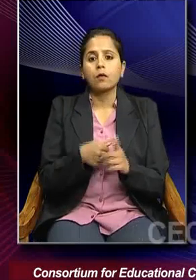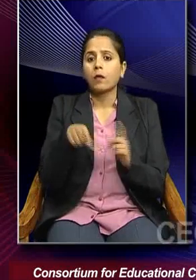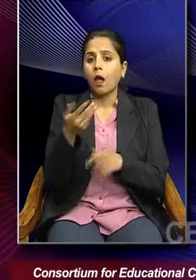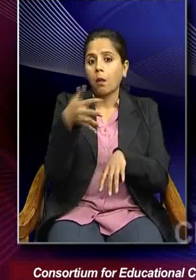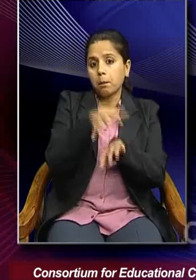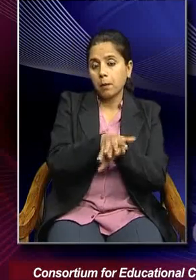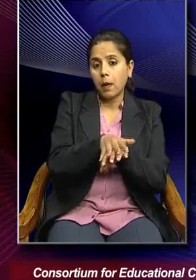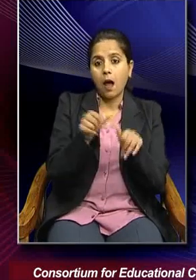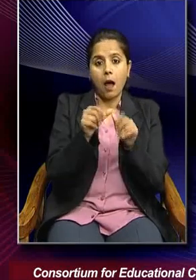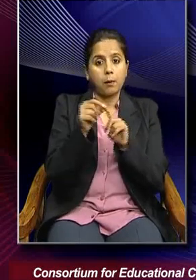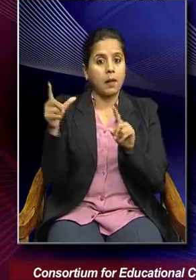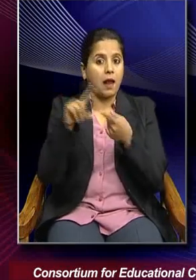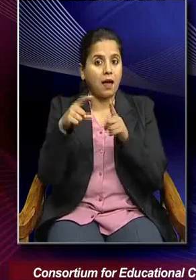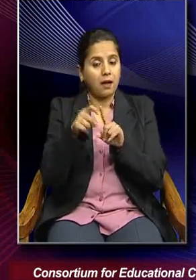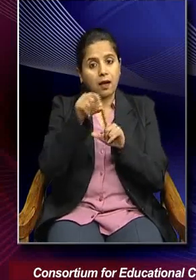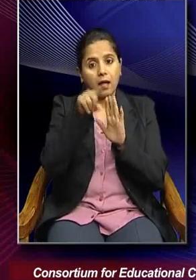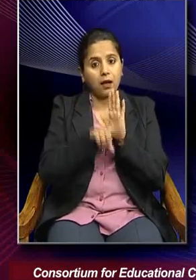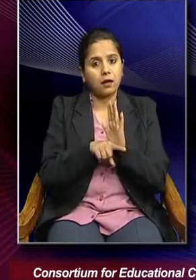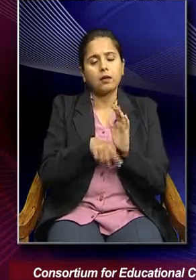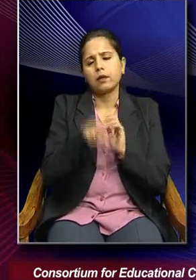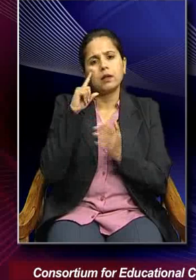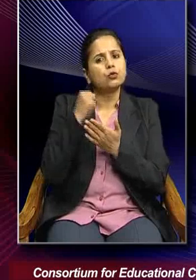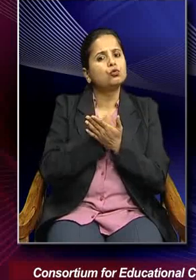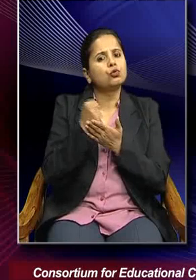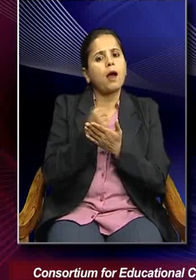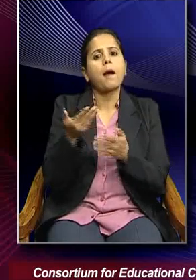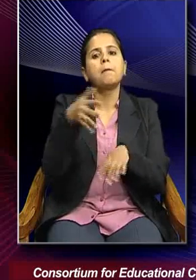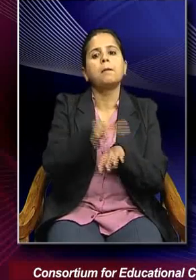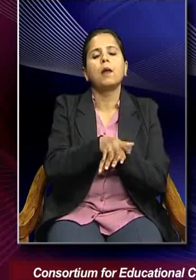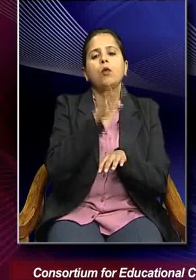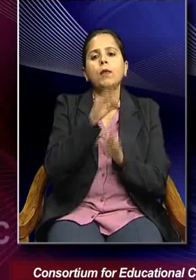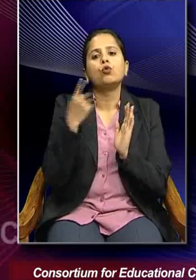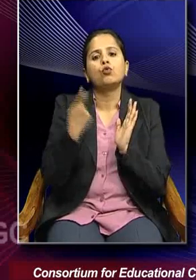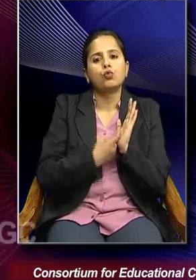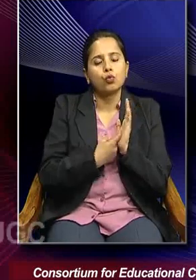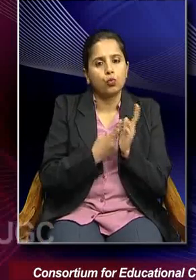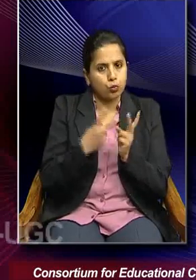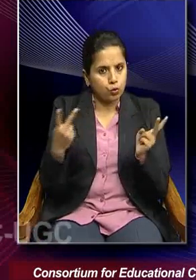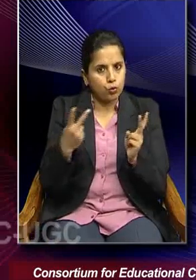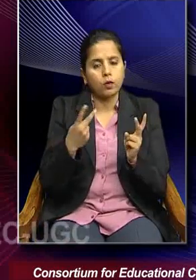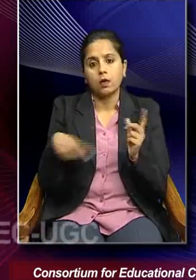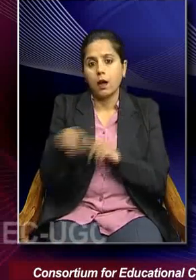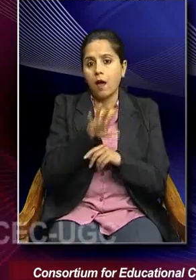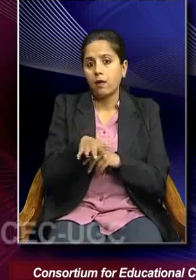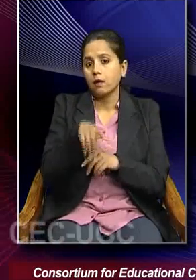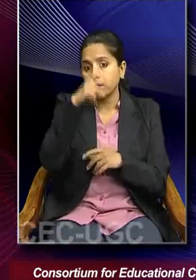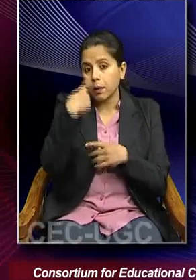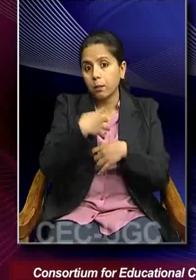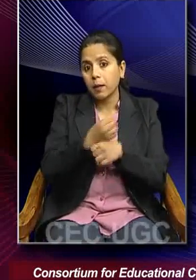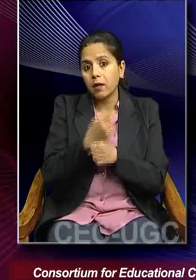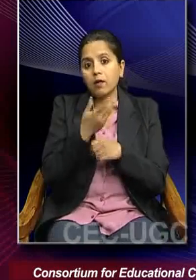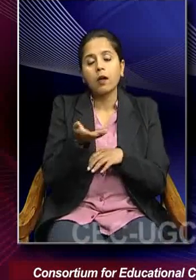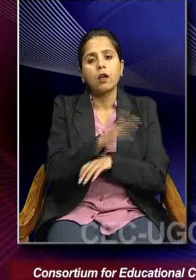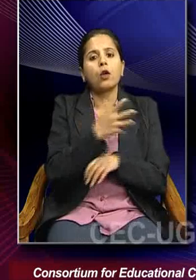Applied ethics then tries to apply the principles and the rules that were created by